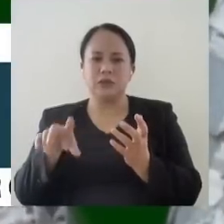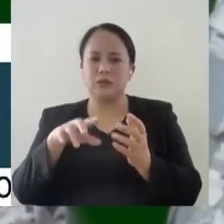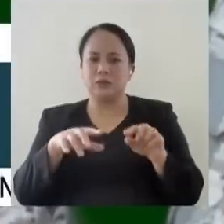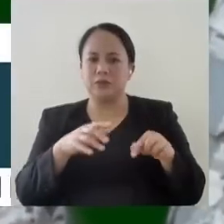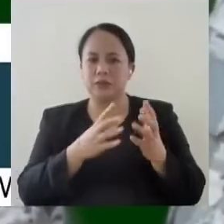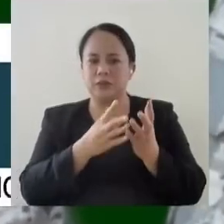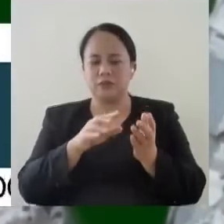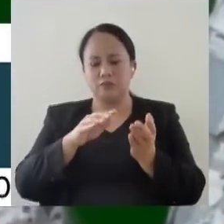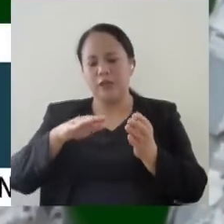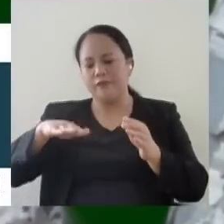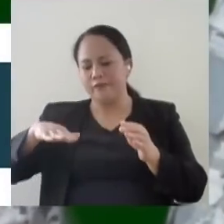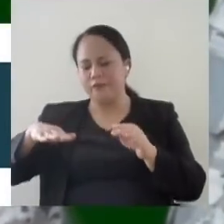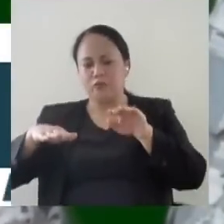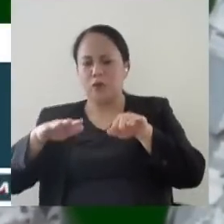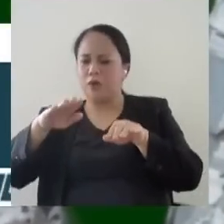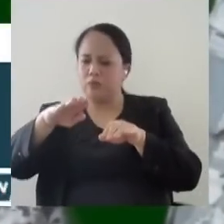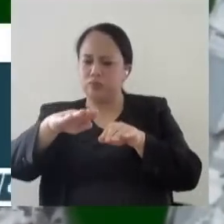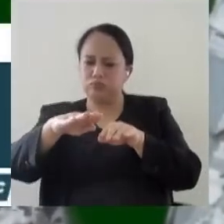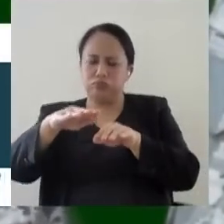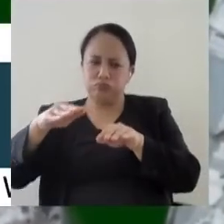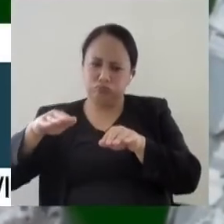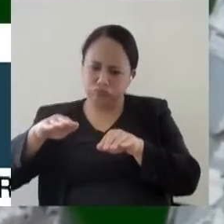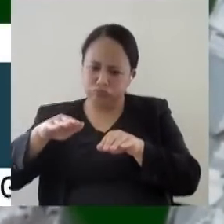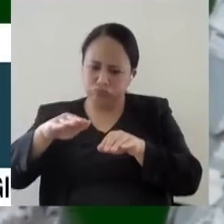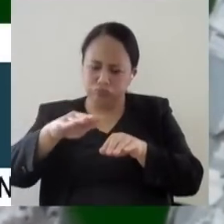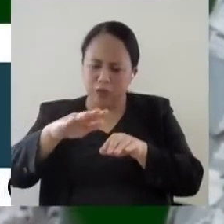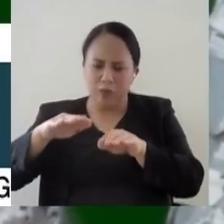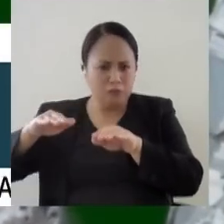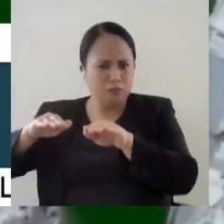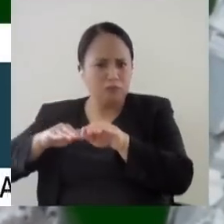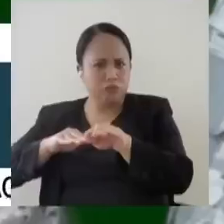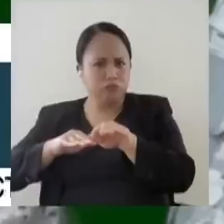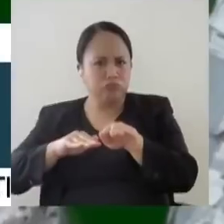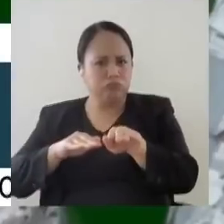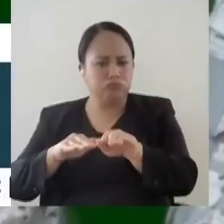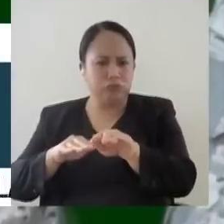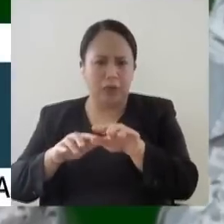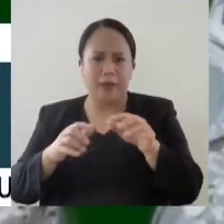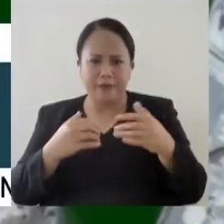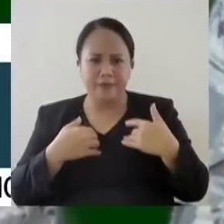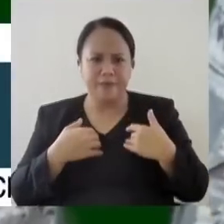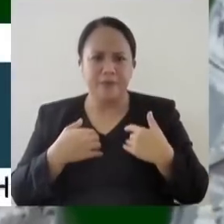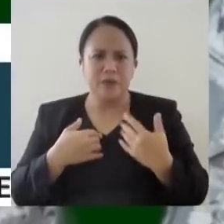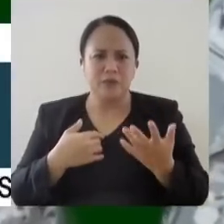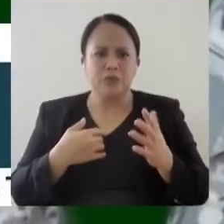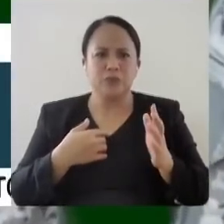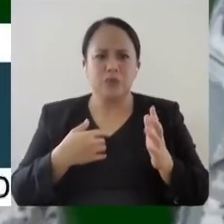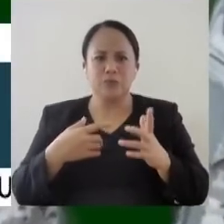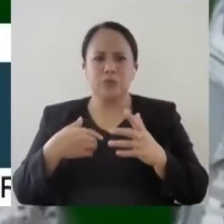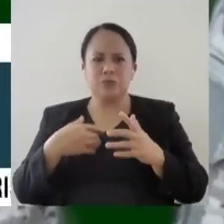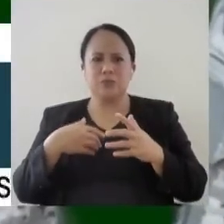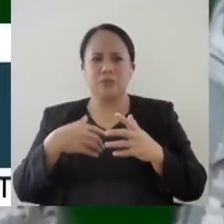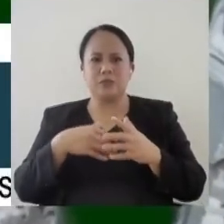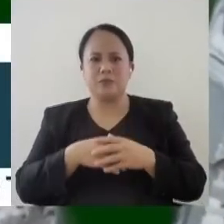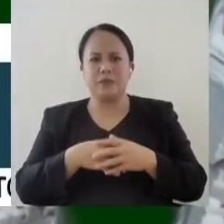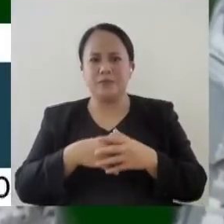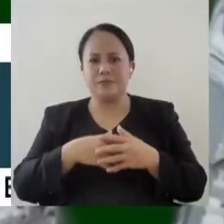So there is no choice for the boat to sail away from the intended